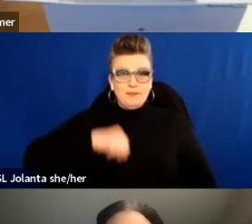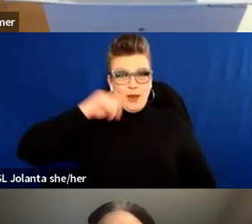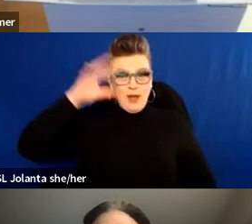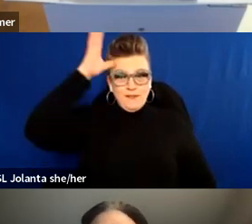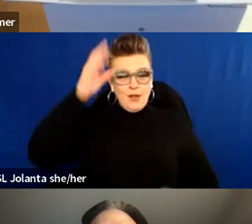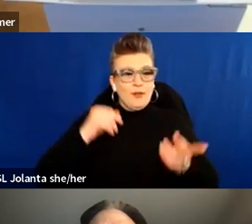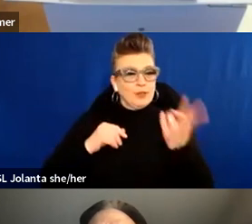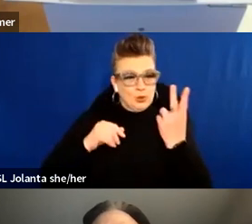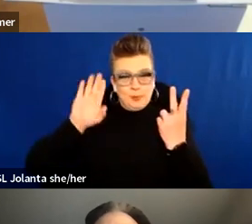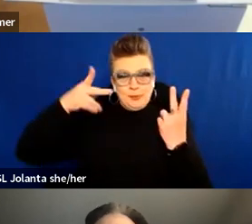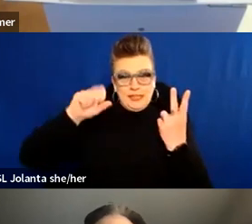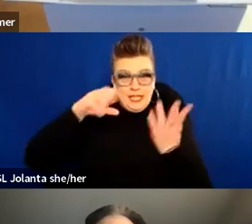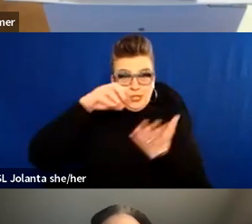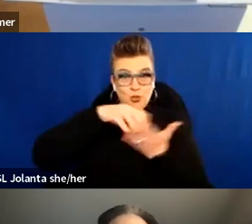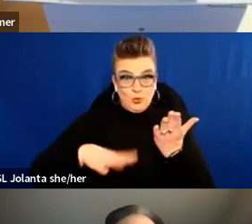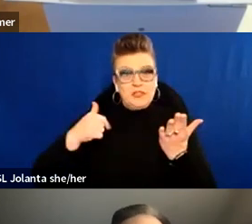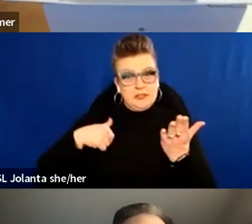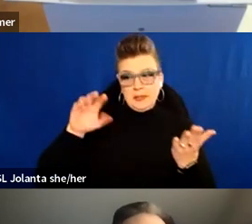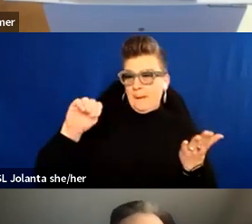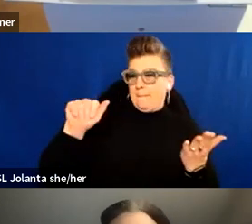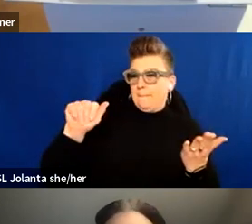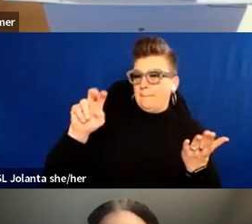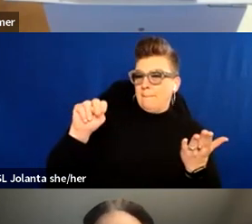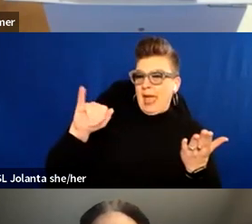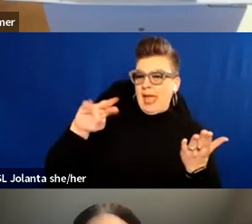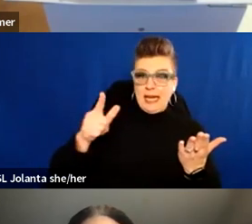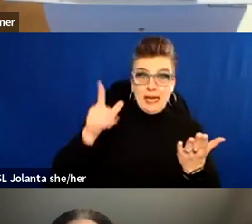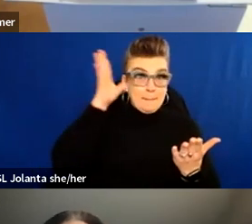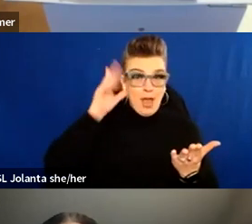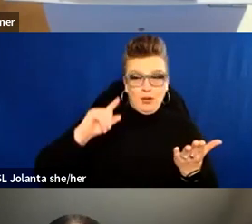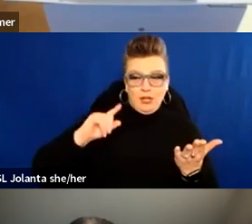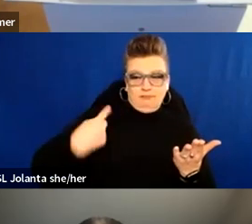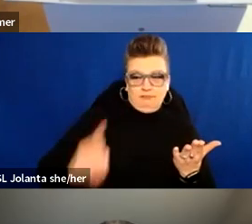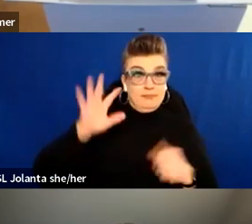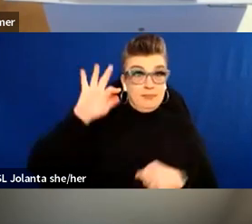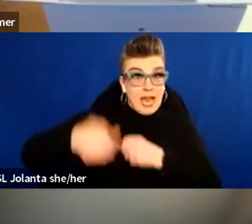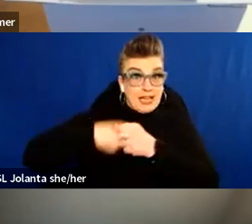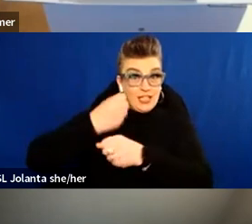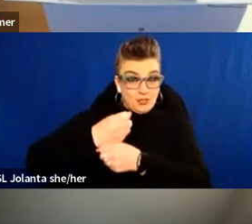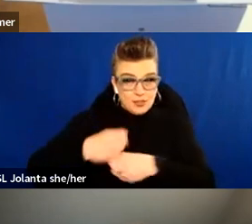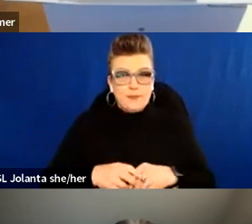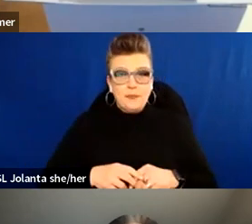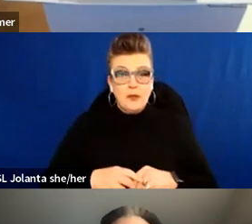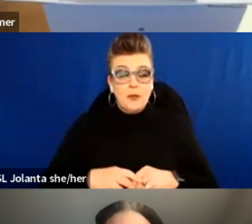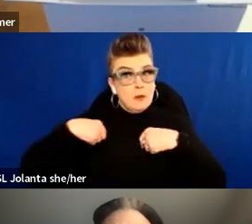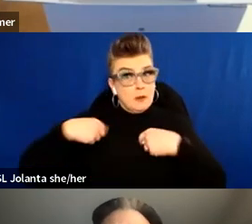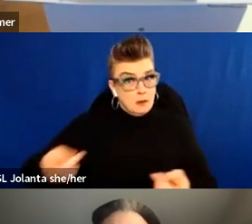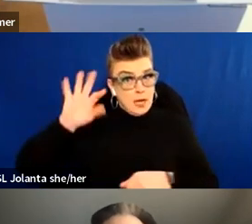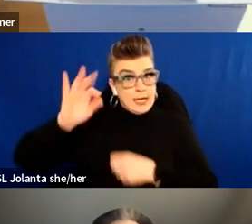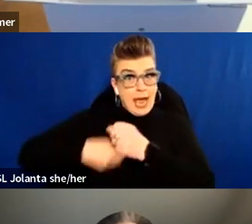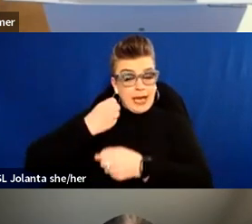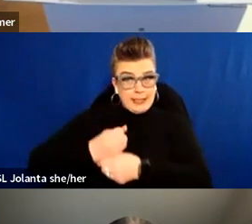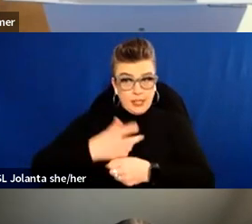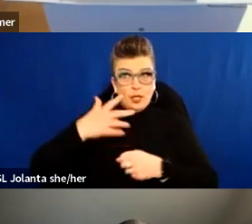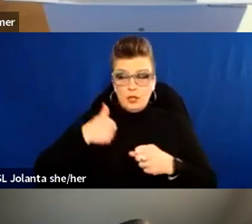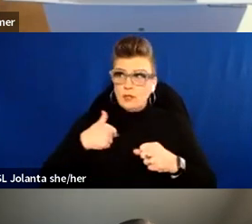bps students and have been a manning parent for the past nine years um over the past nine years i've had a front